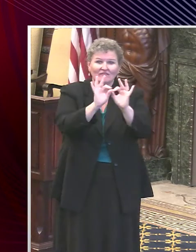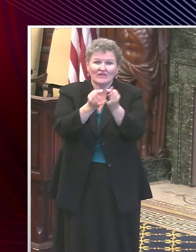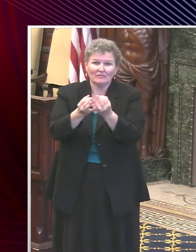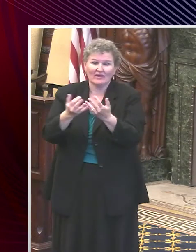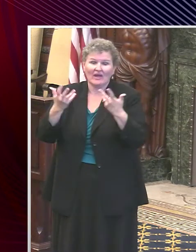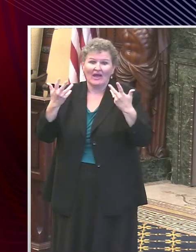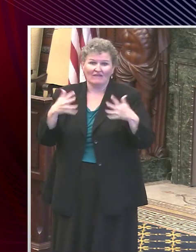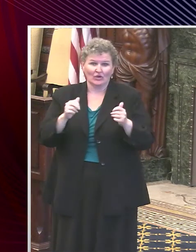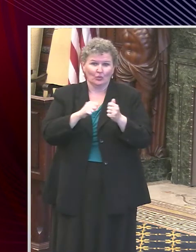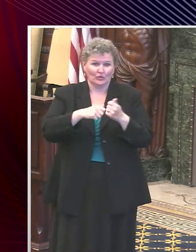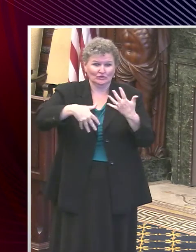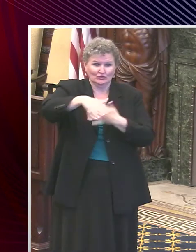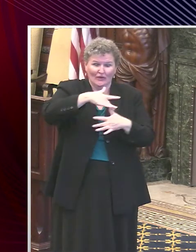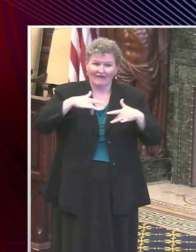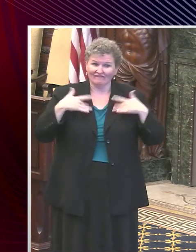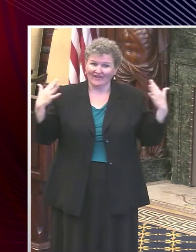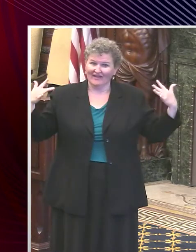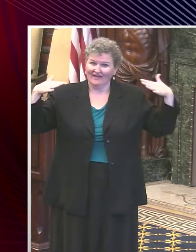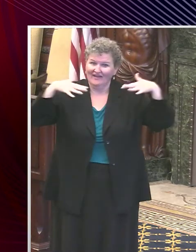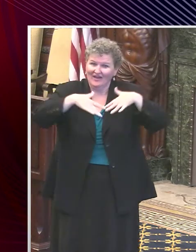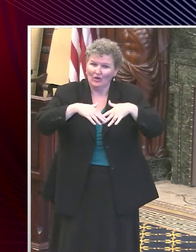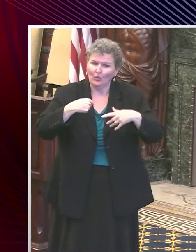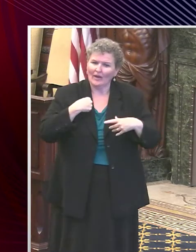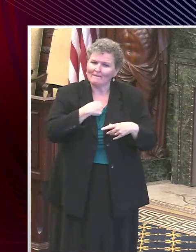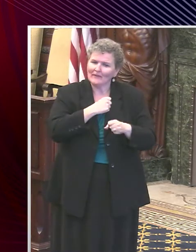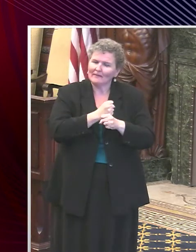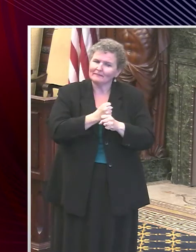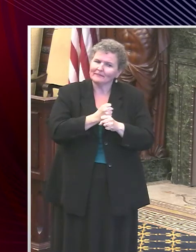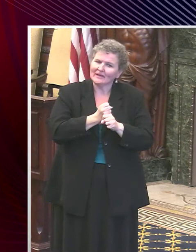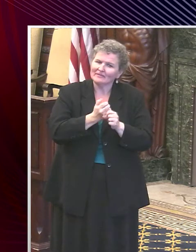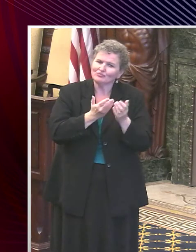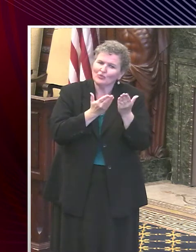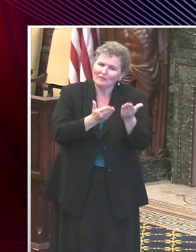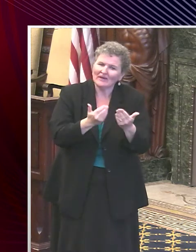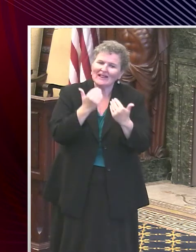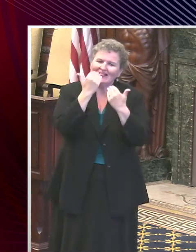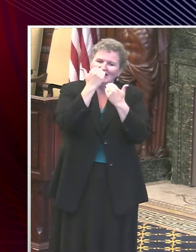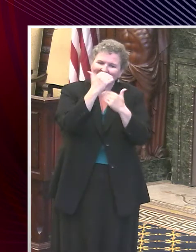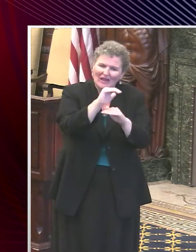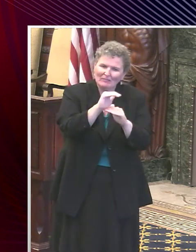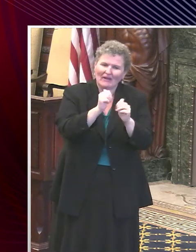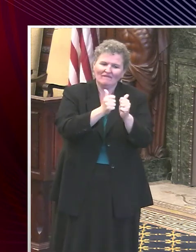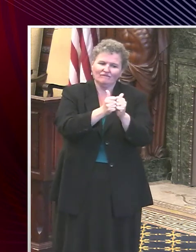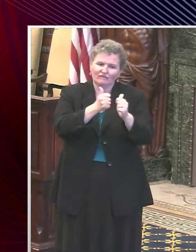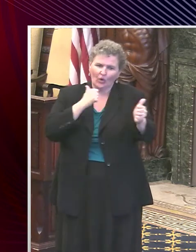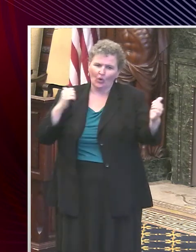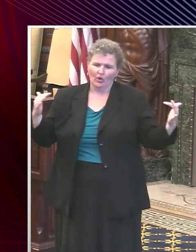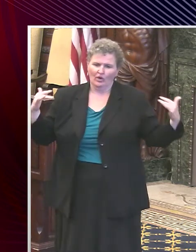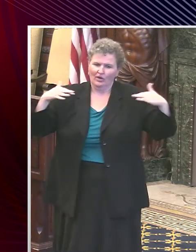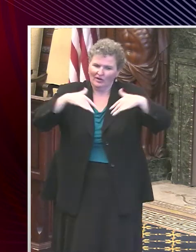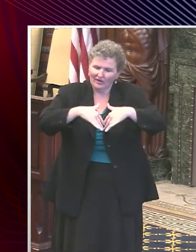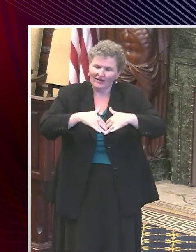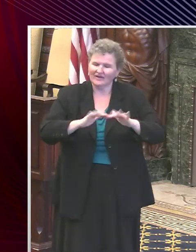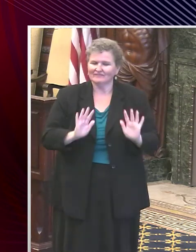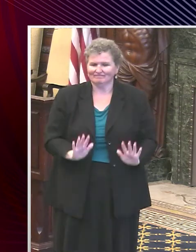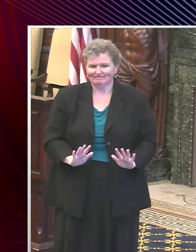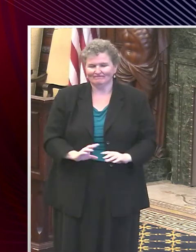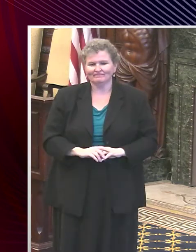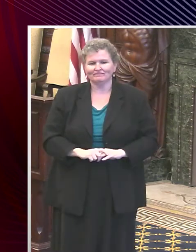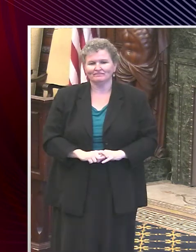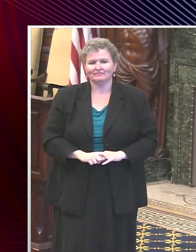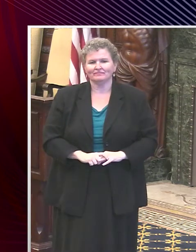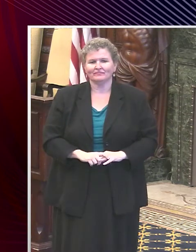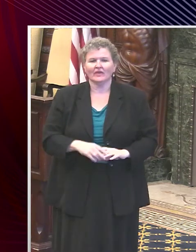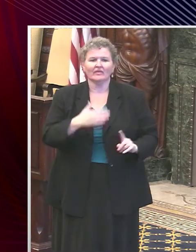our recommendations today to try to limit exposure within families and in social events. All right, thank you, Denise. We will move now